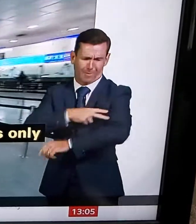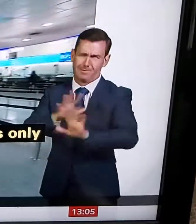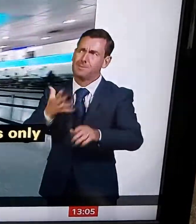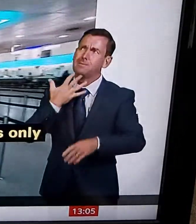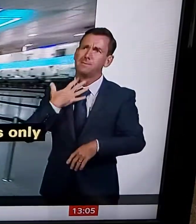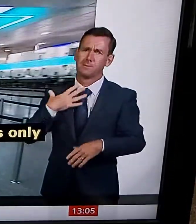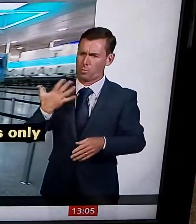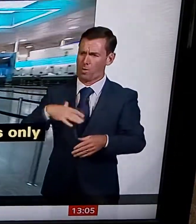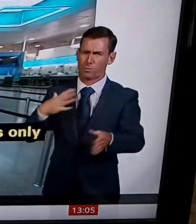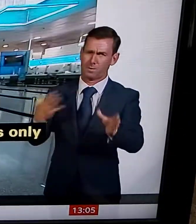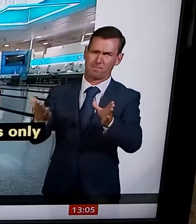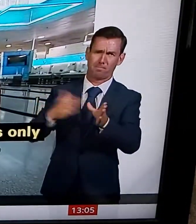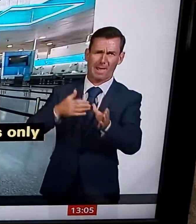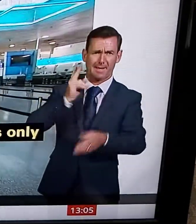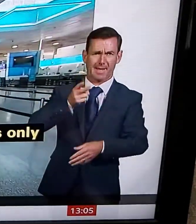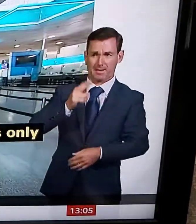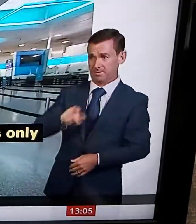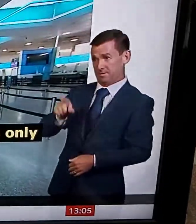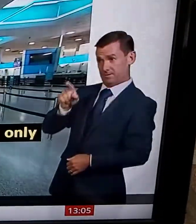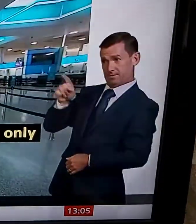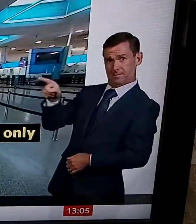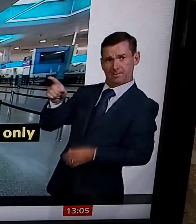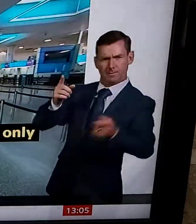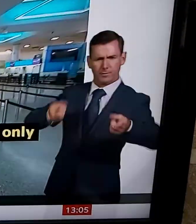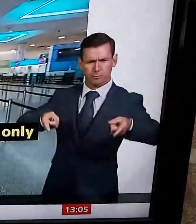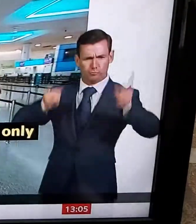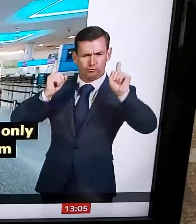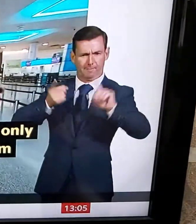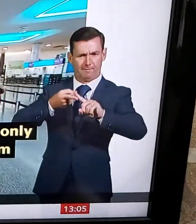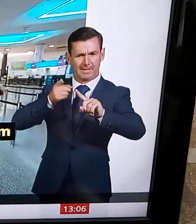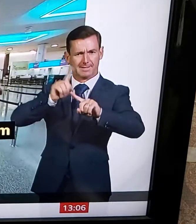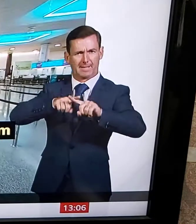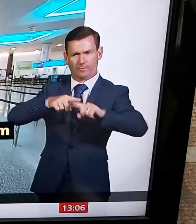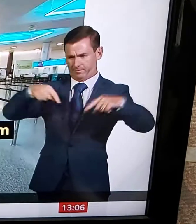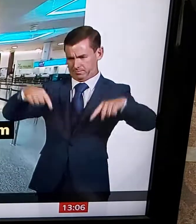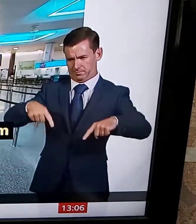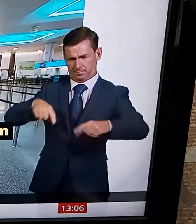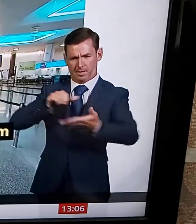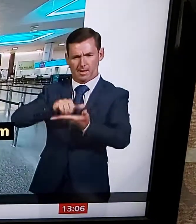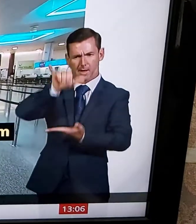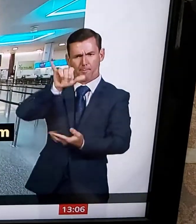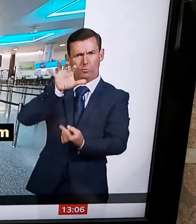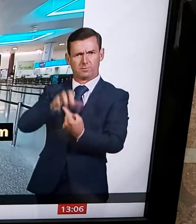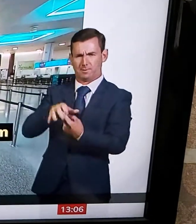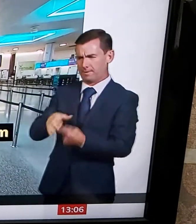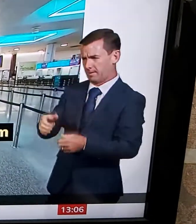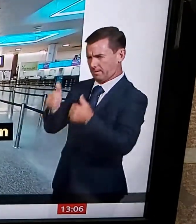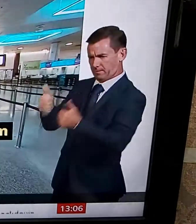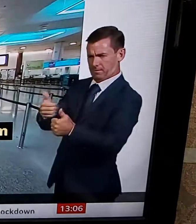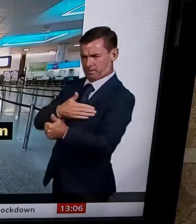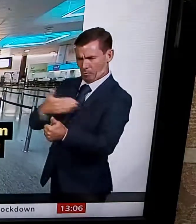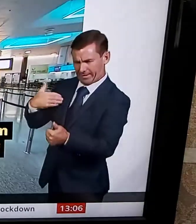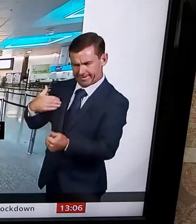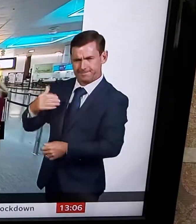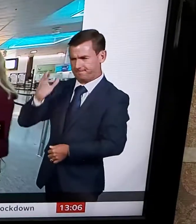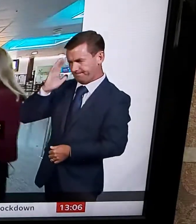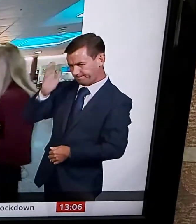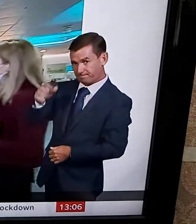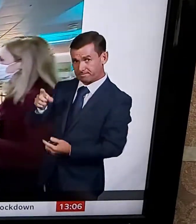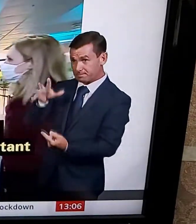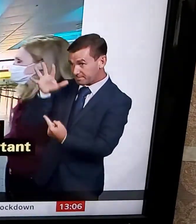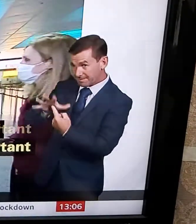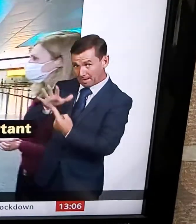working flat out. He's disheartened by his government's handling of the crisis, and he filmed this material for the BBC. In just